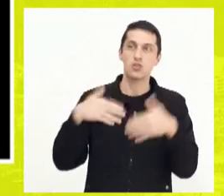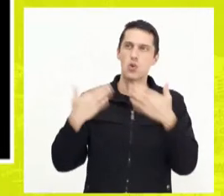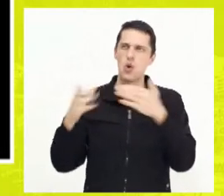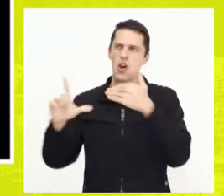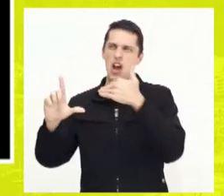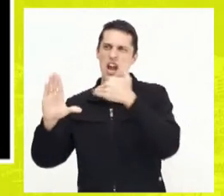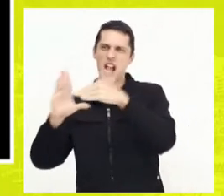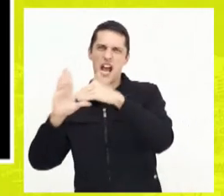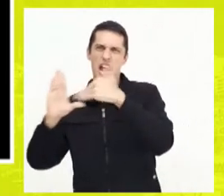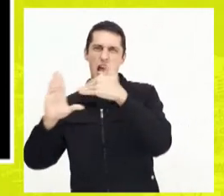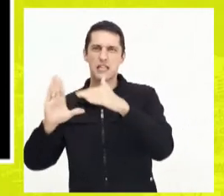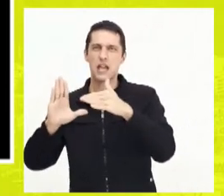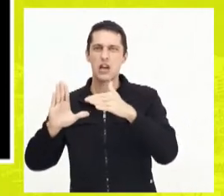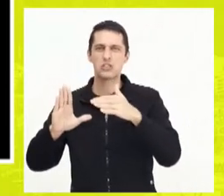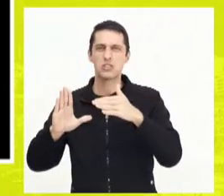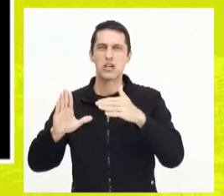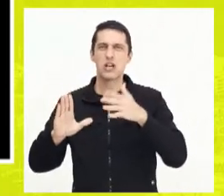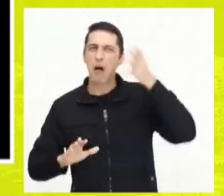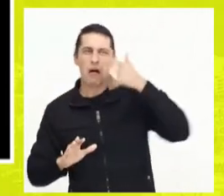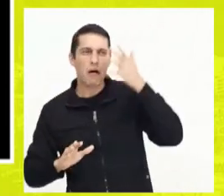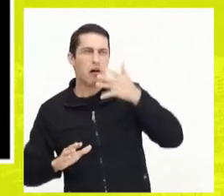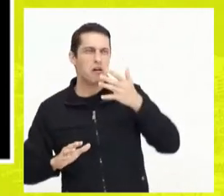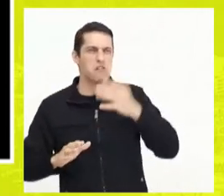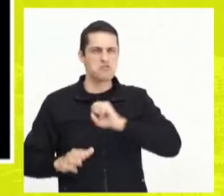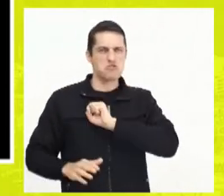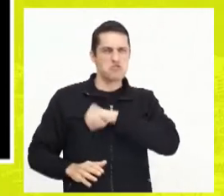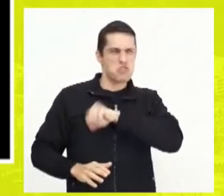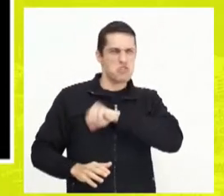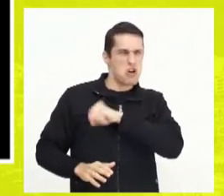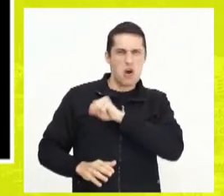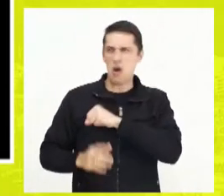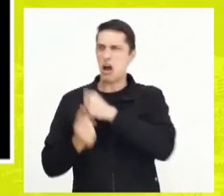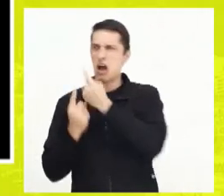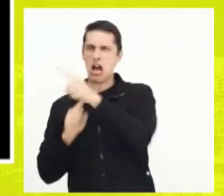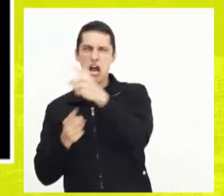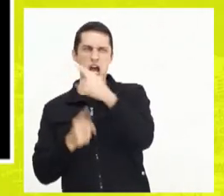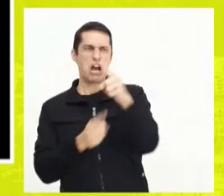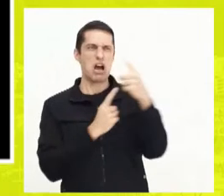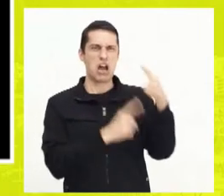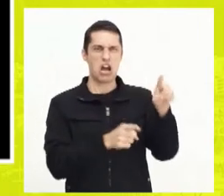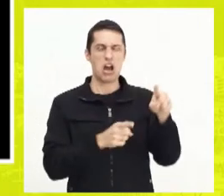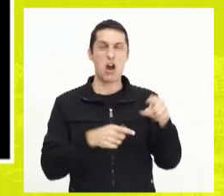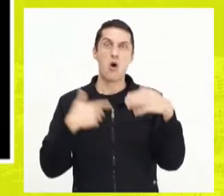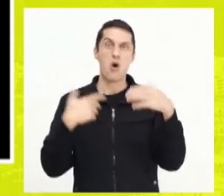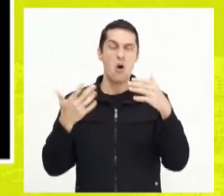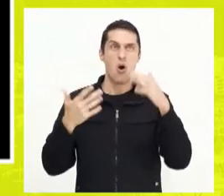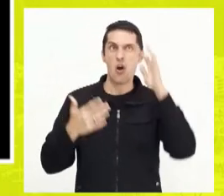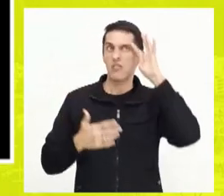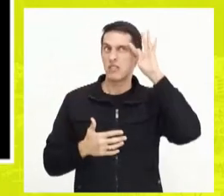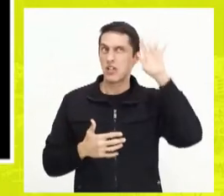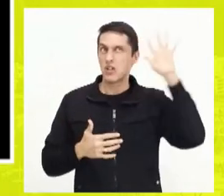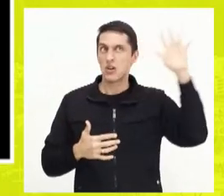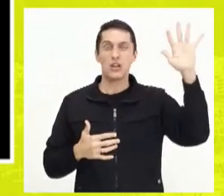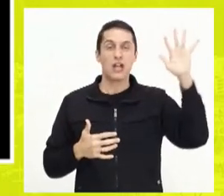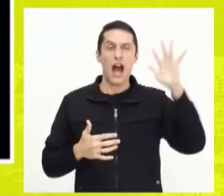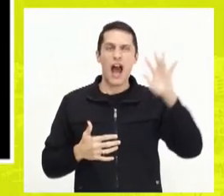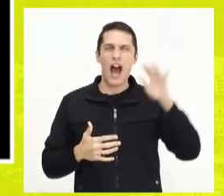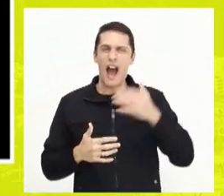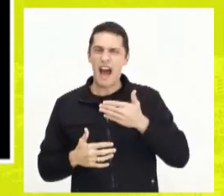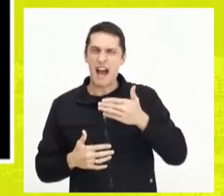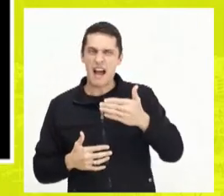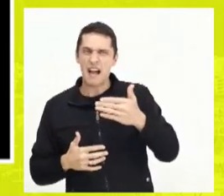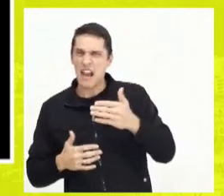with hate speech or nazi contents conspiracy